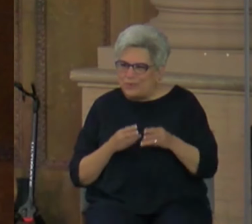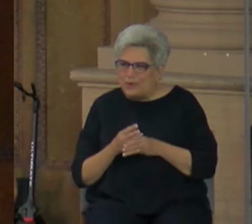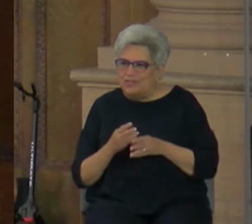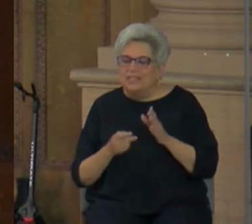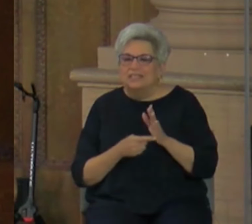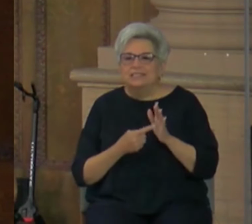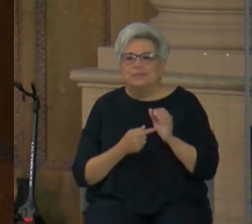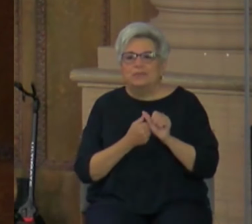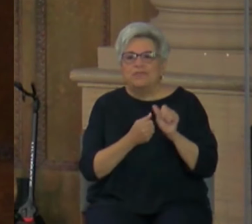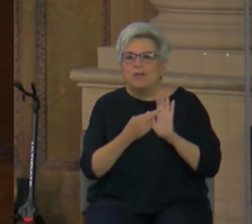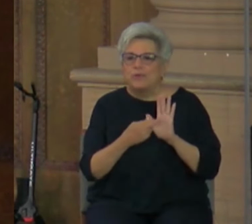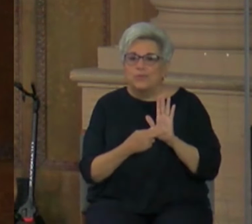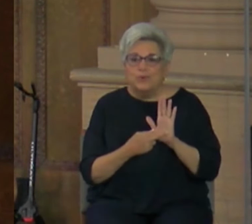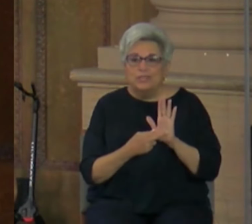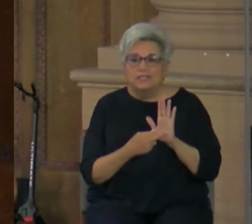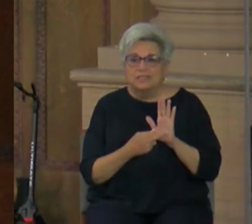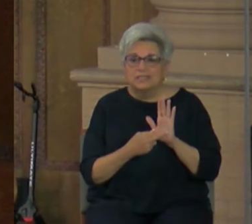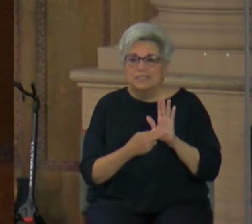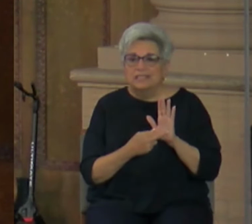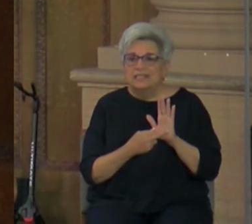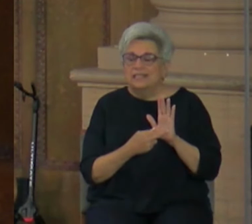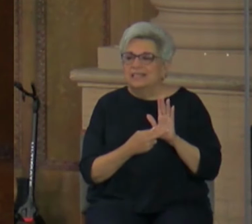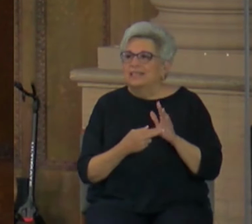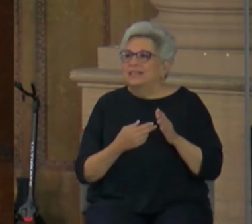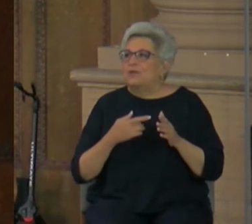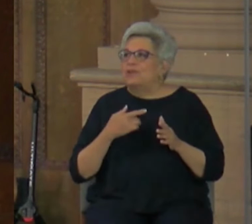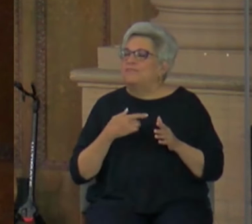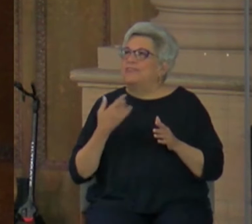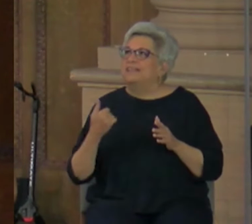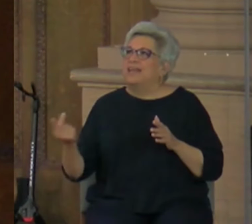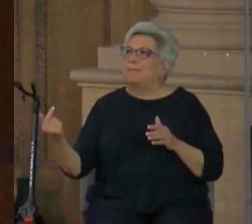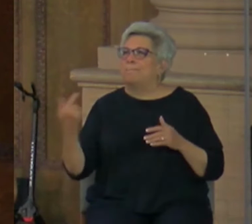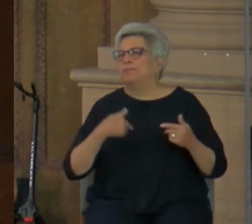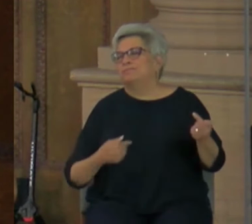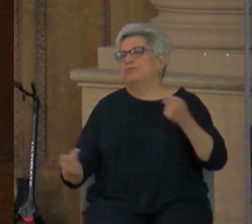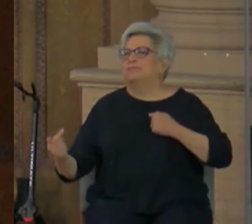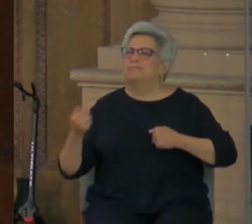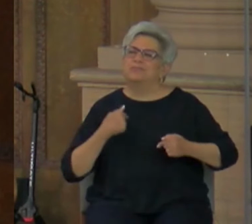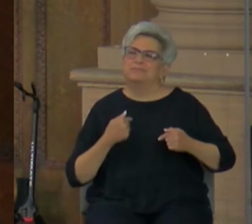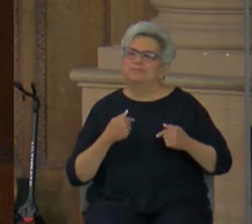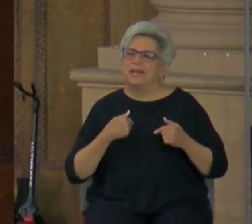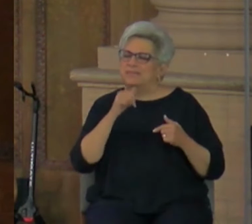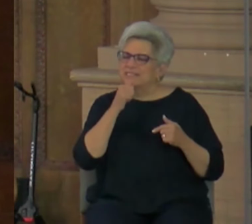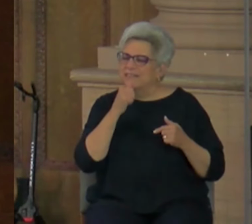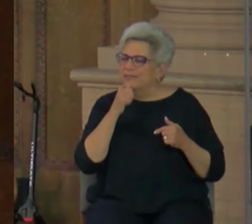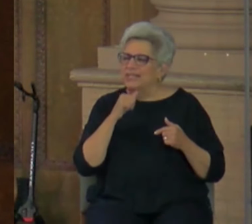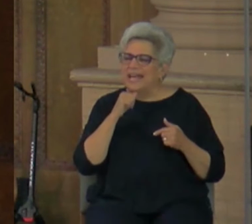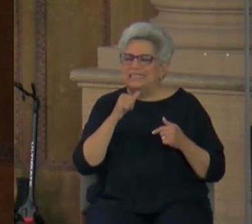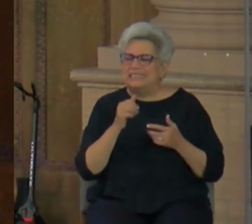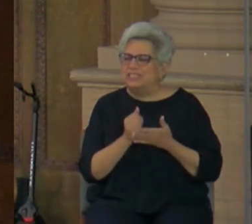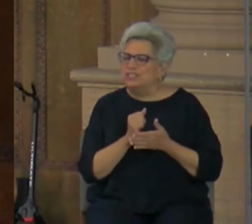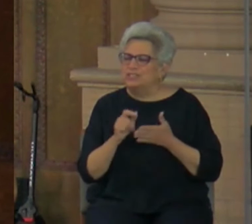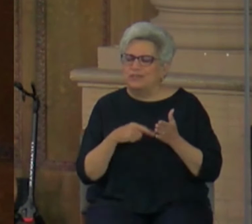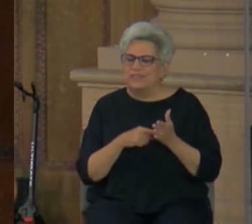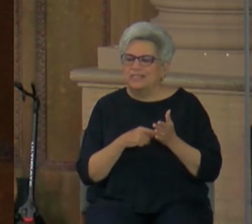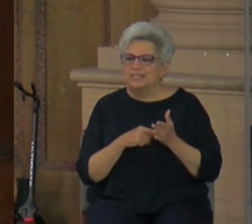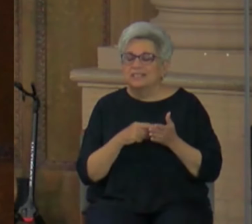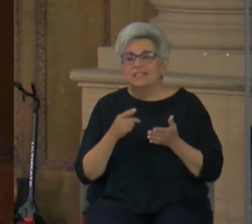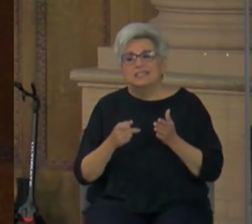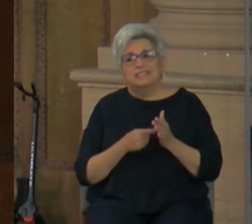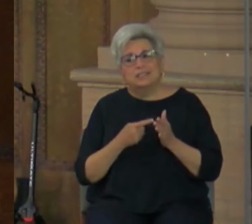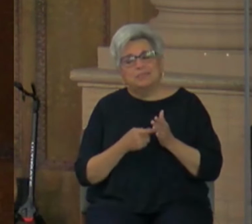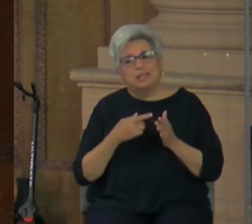the rules and it doesn't go well for us, when we feel like the arrows are hitting us and it's unjust, we didn't deserve it, we can be very tempted to